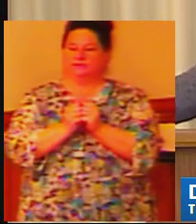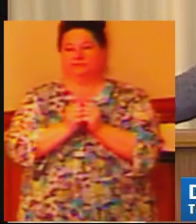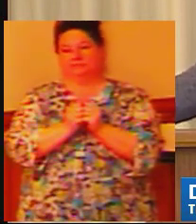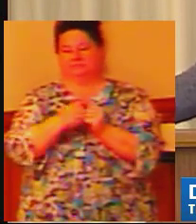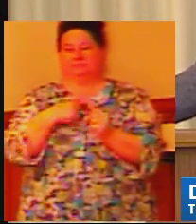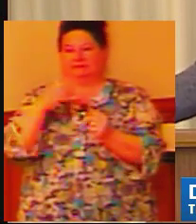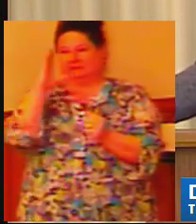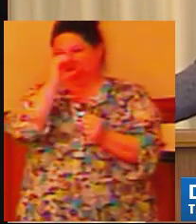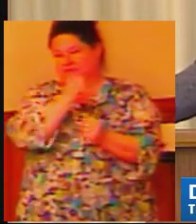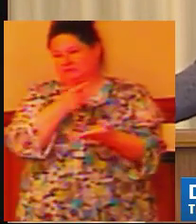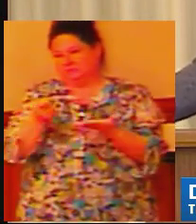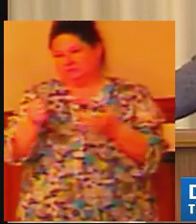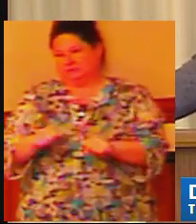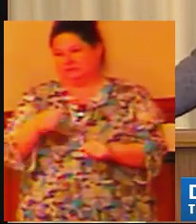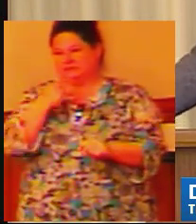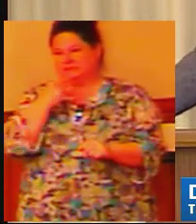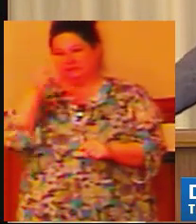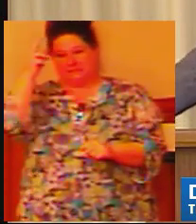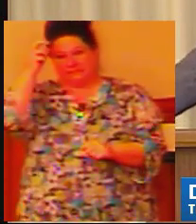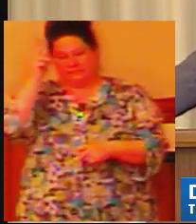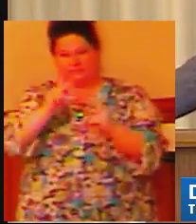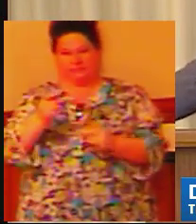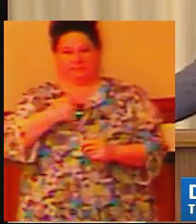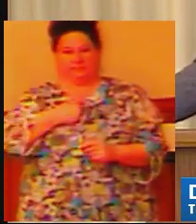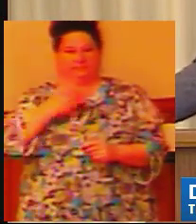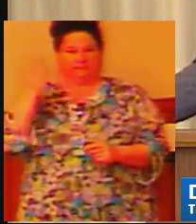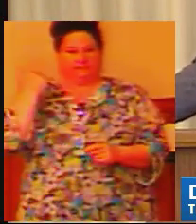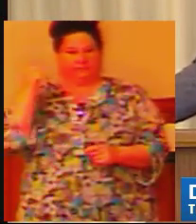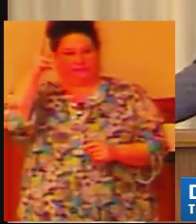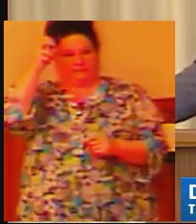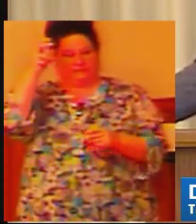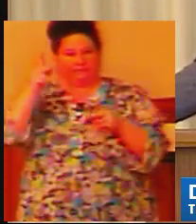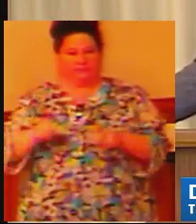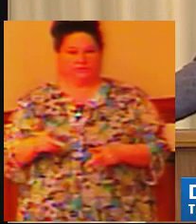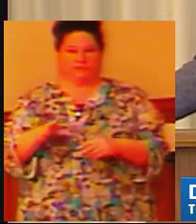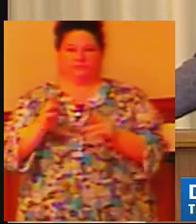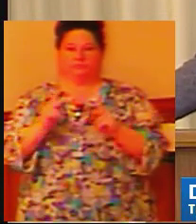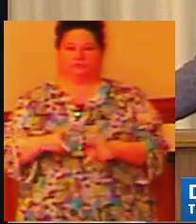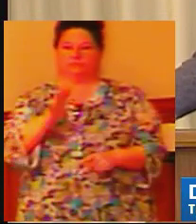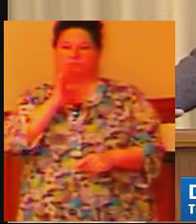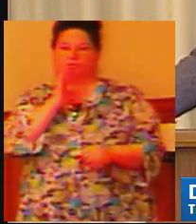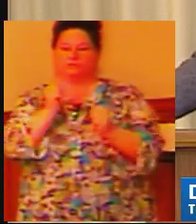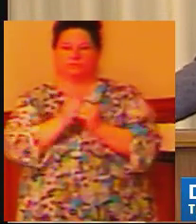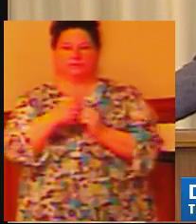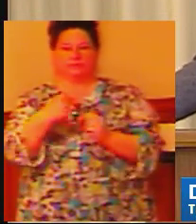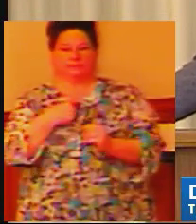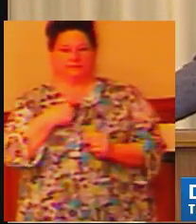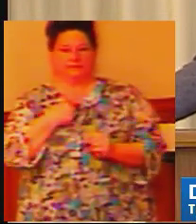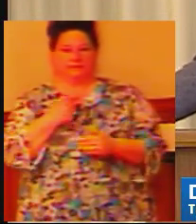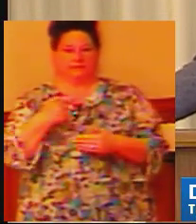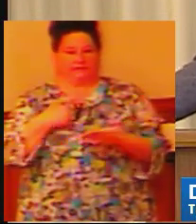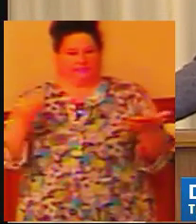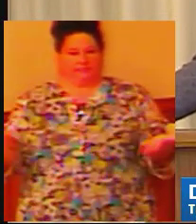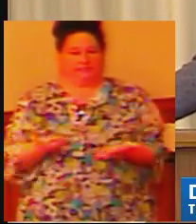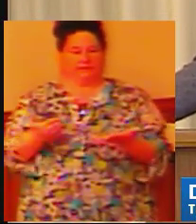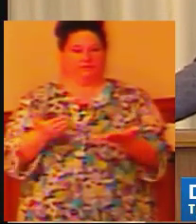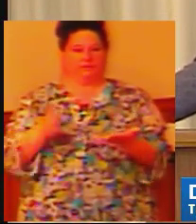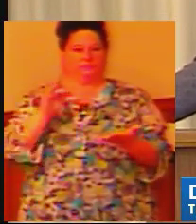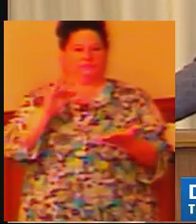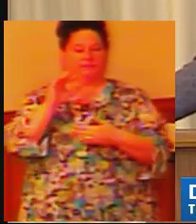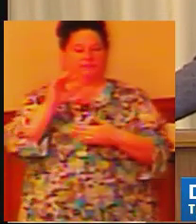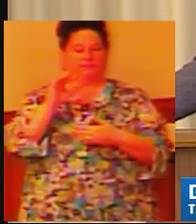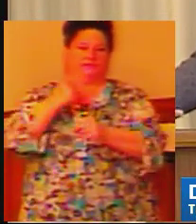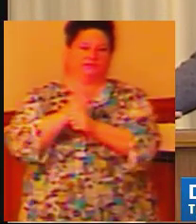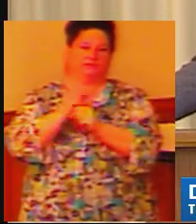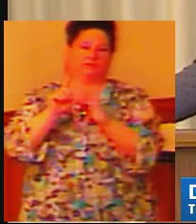I guess you could say, evil people. I was once an evil person, and somebody spoke to me, and here I am